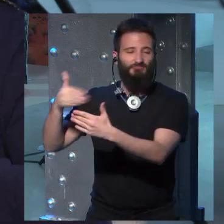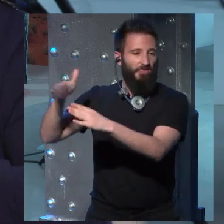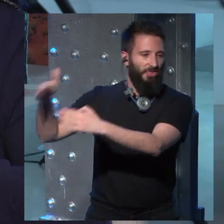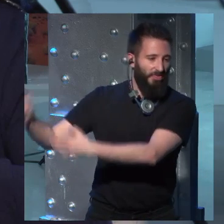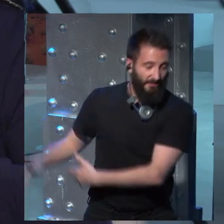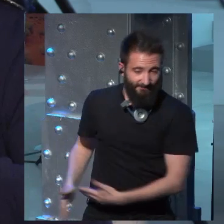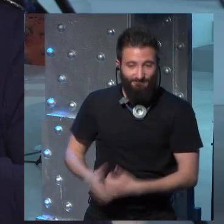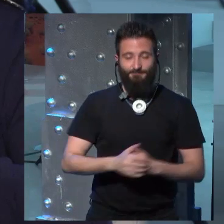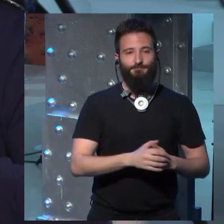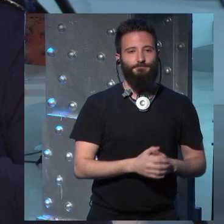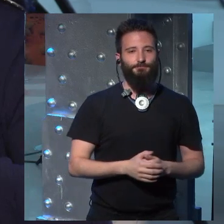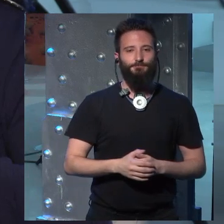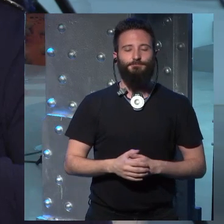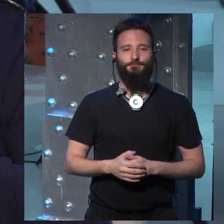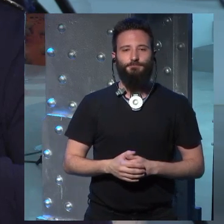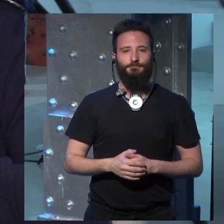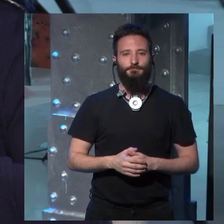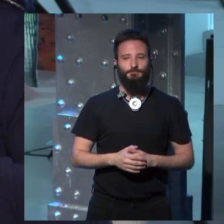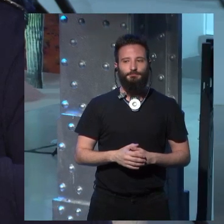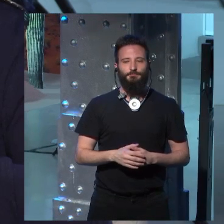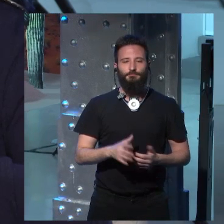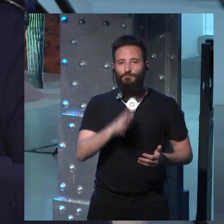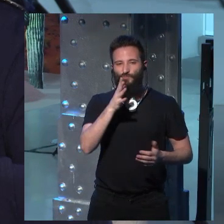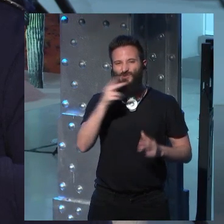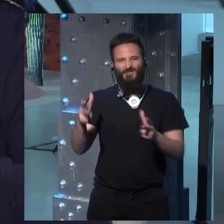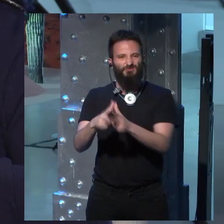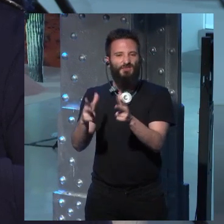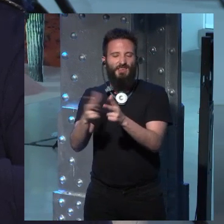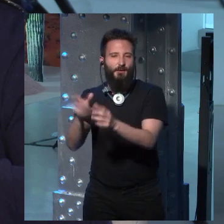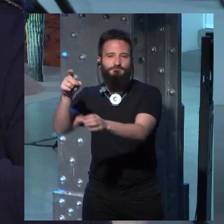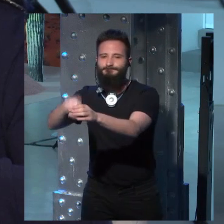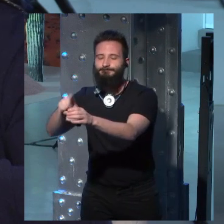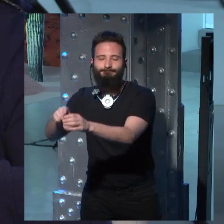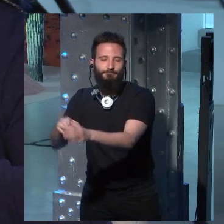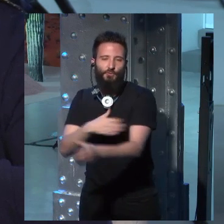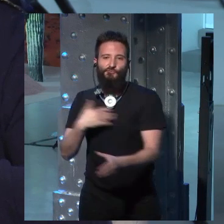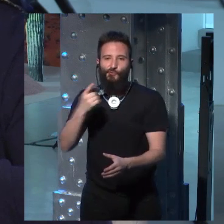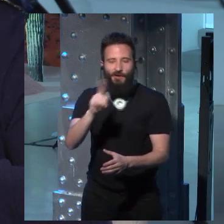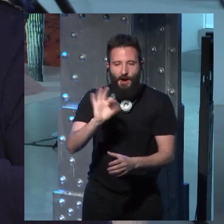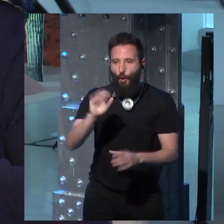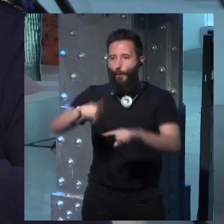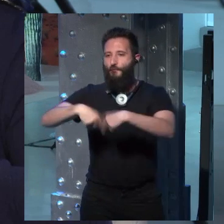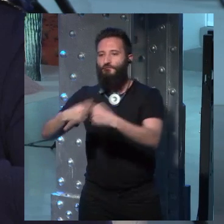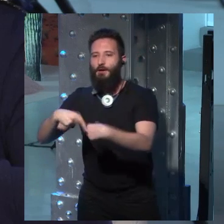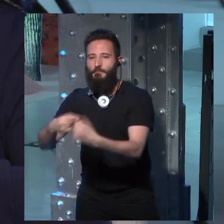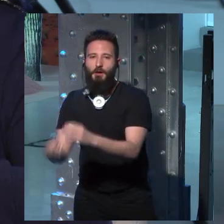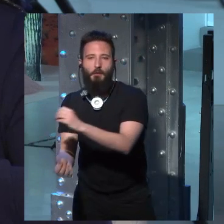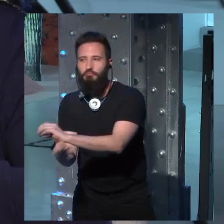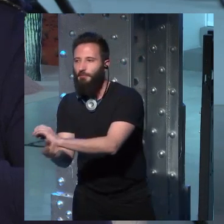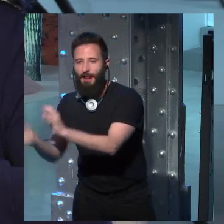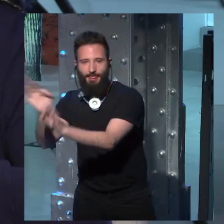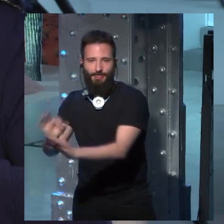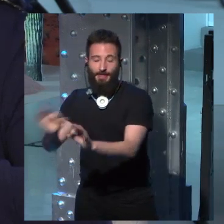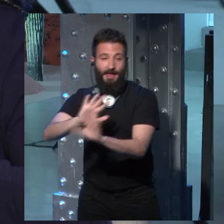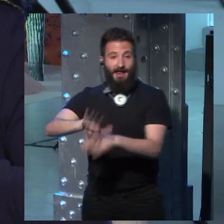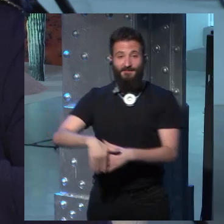a part of things in a way that he wants to, and I think he becomes kind of mercenary, which is out only